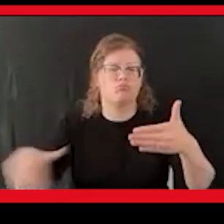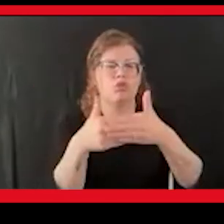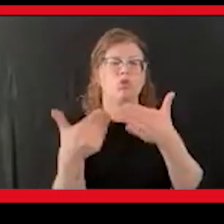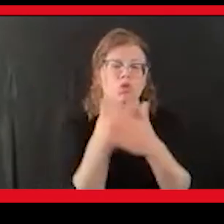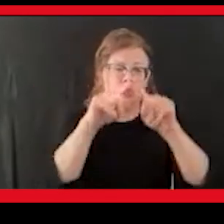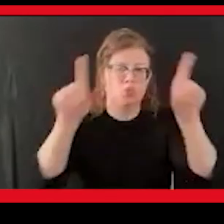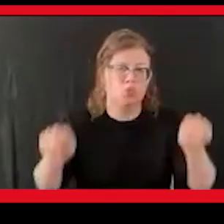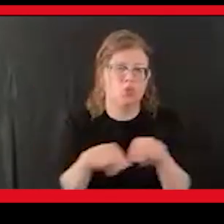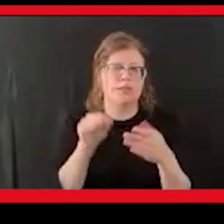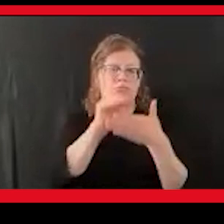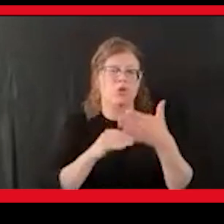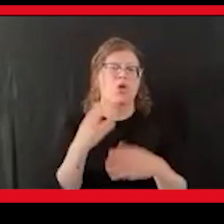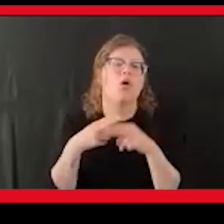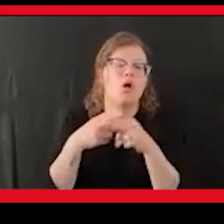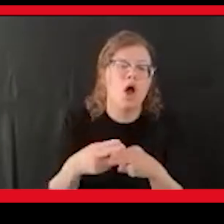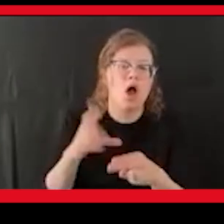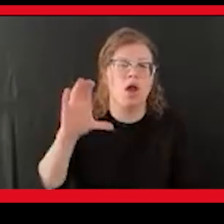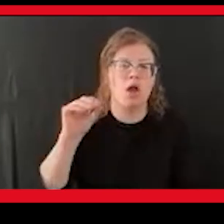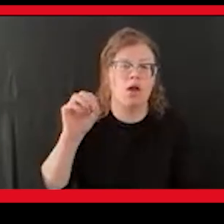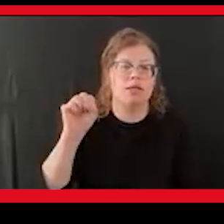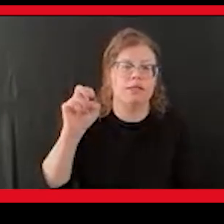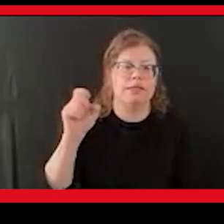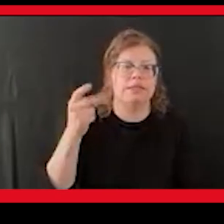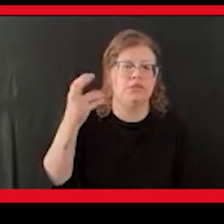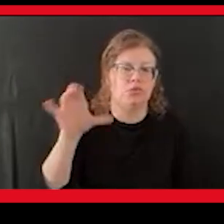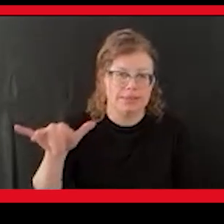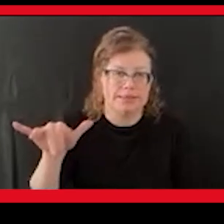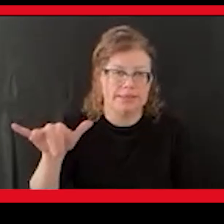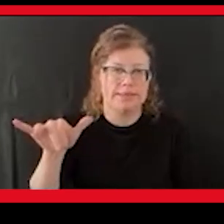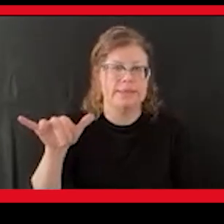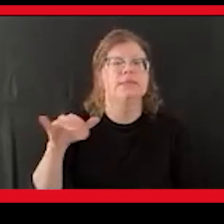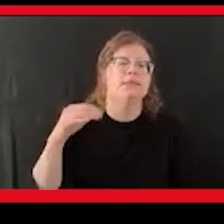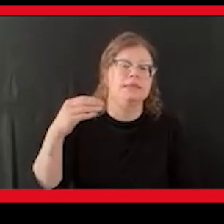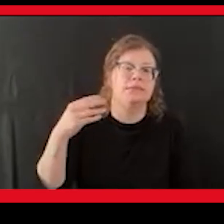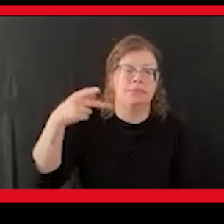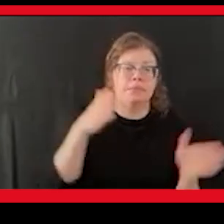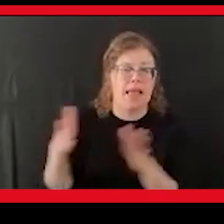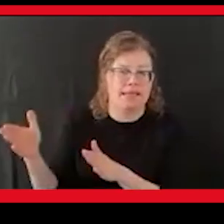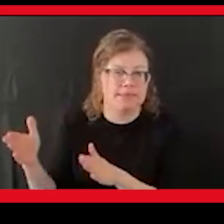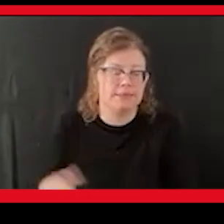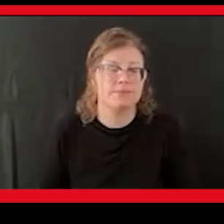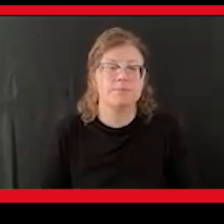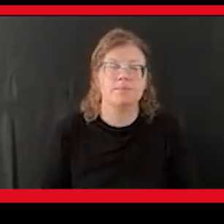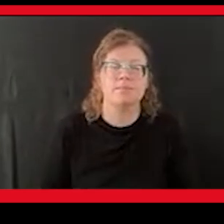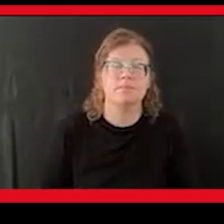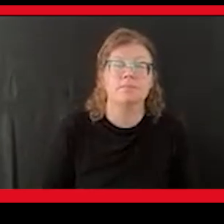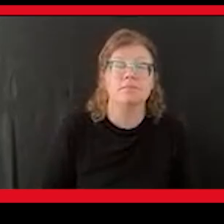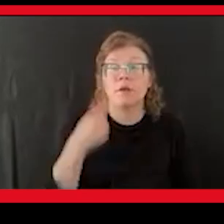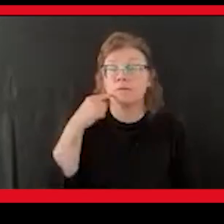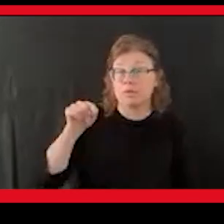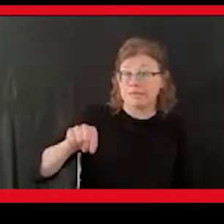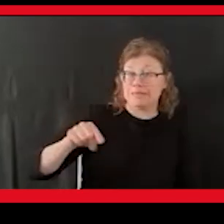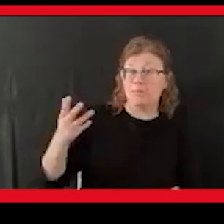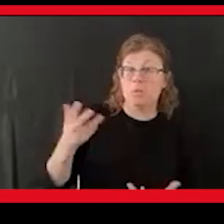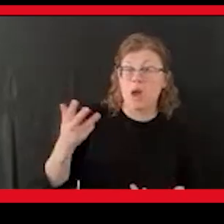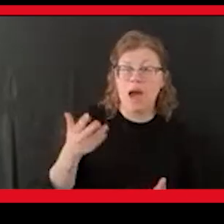This is a short written section where you are asked to explain how you intend to fund this project without knowing this funding